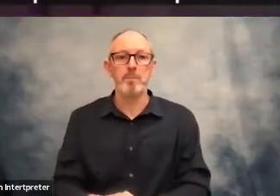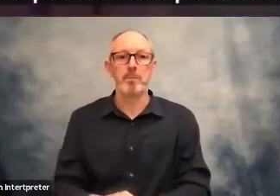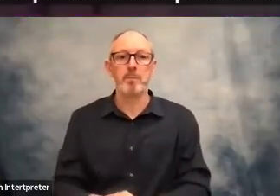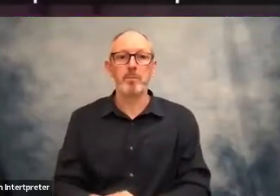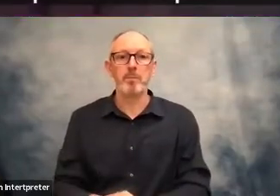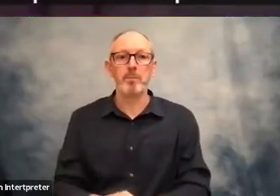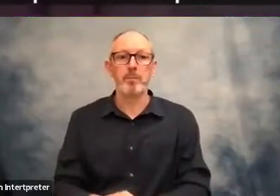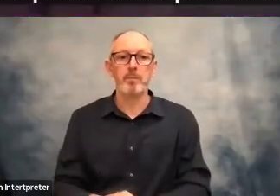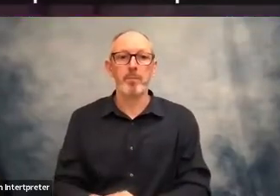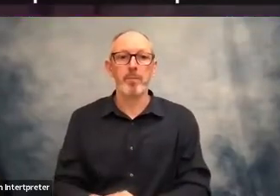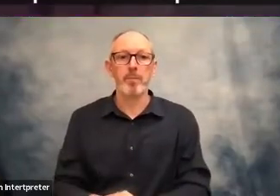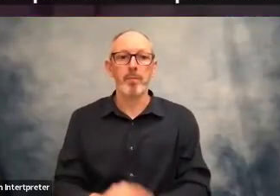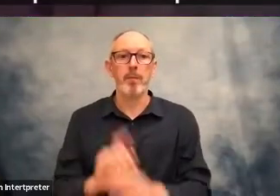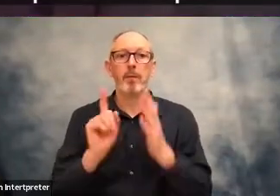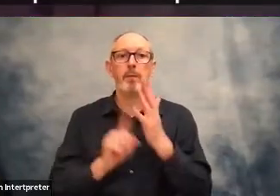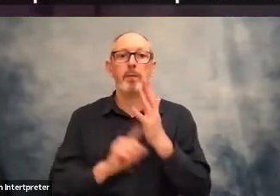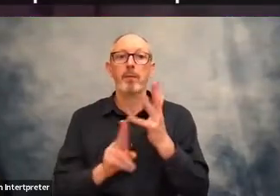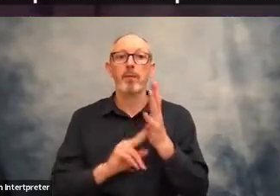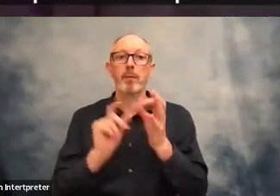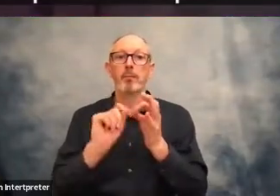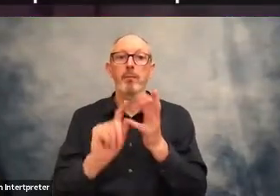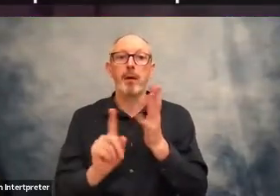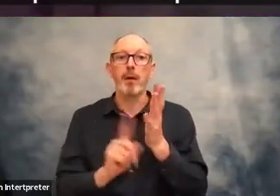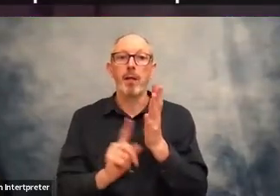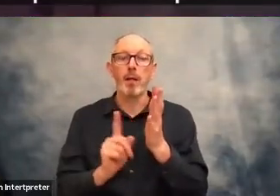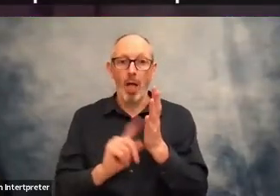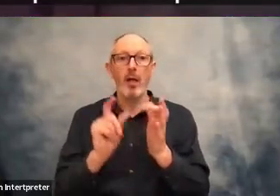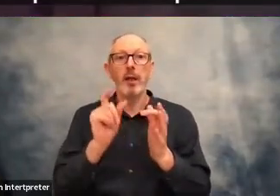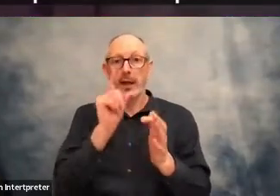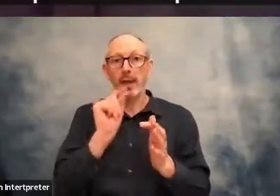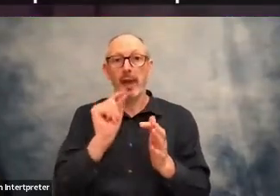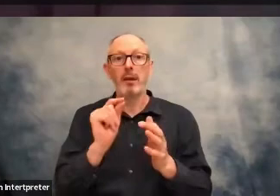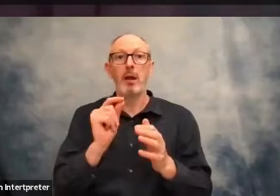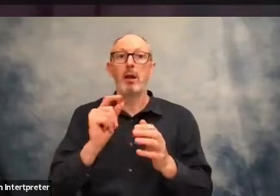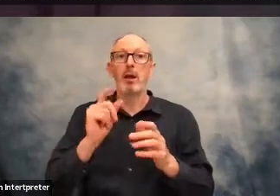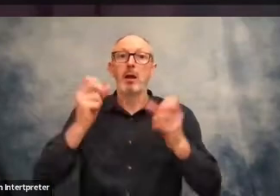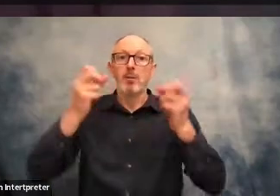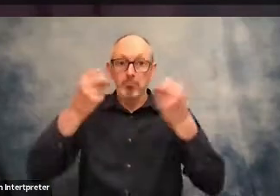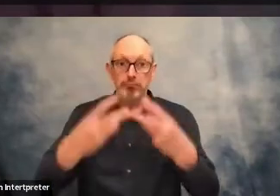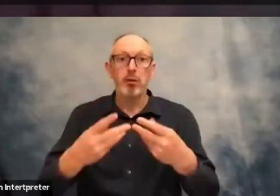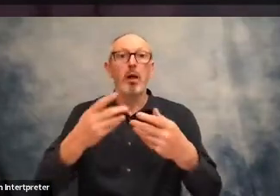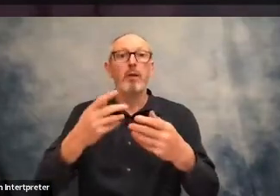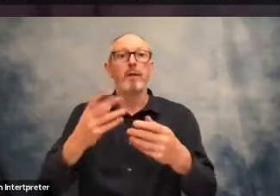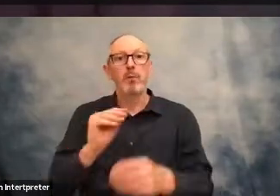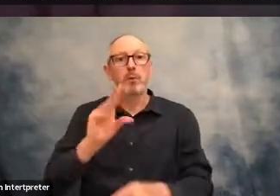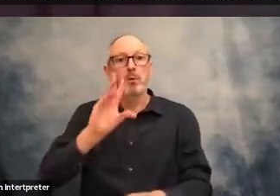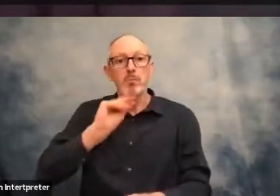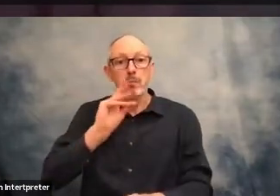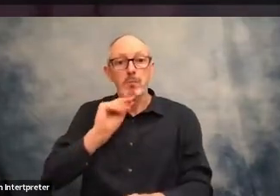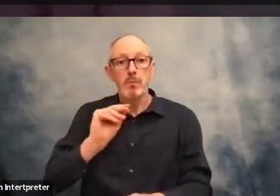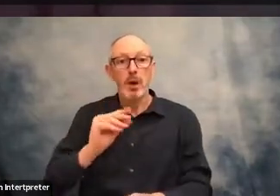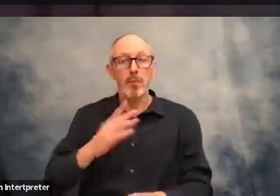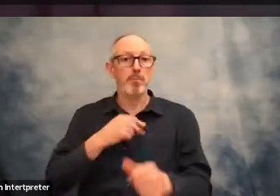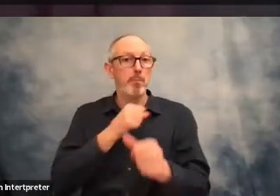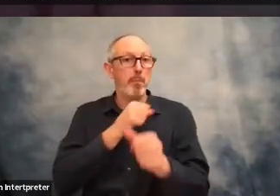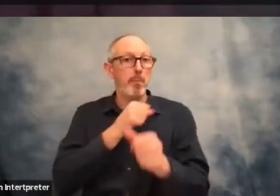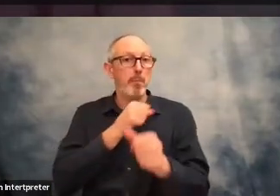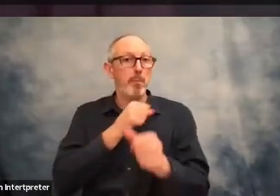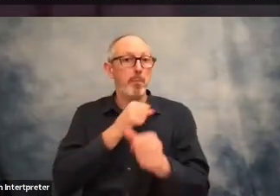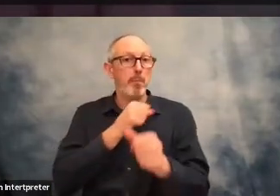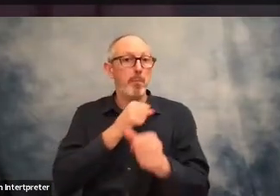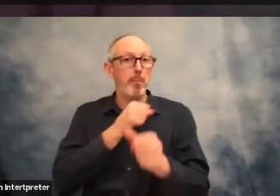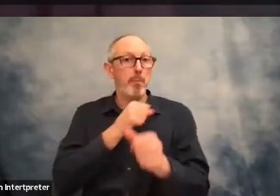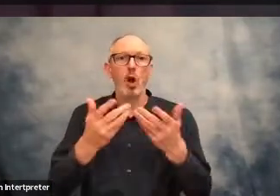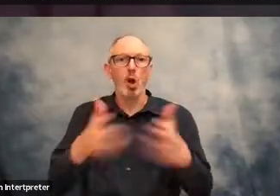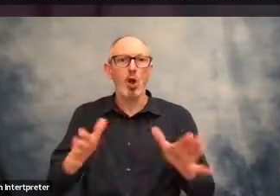Junebell turns musical notes into spoken words. Someone who can speak can press a few notes and be heard. My best friend lost his voice and I refused to let his